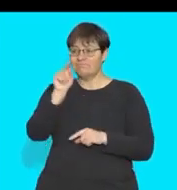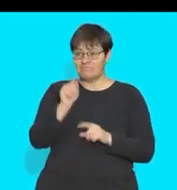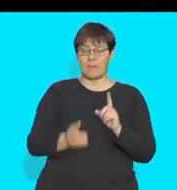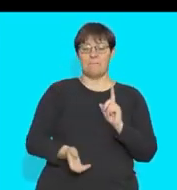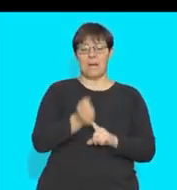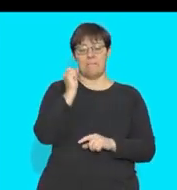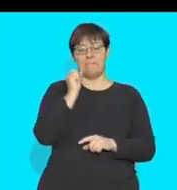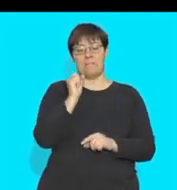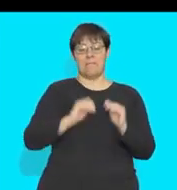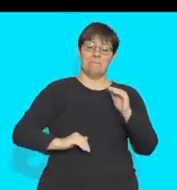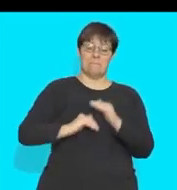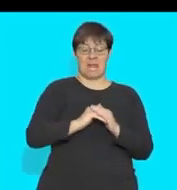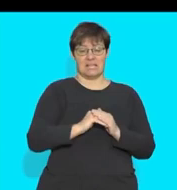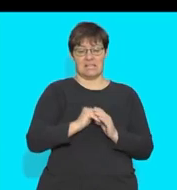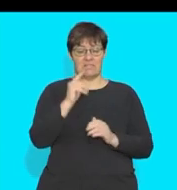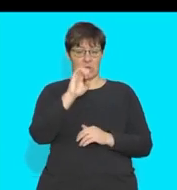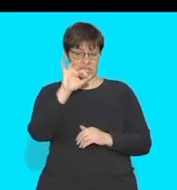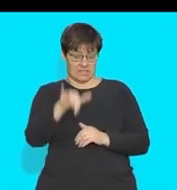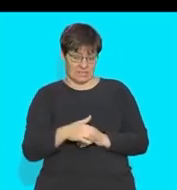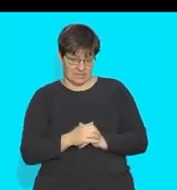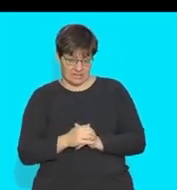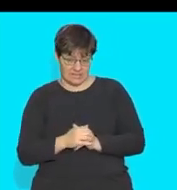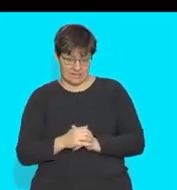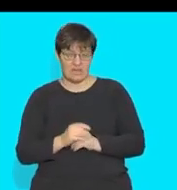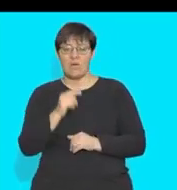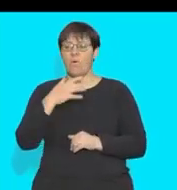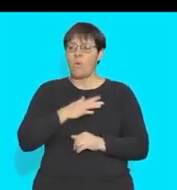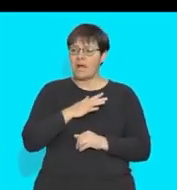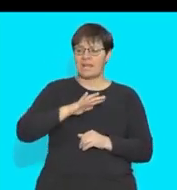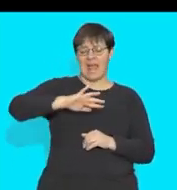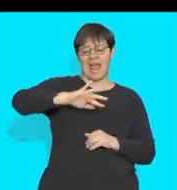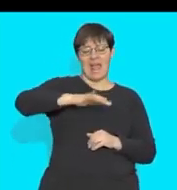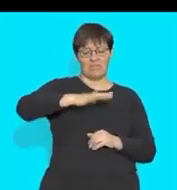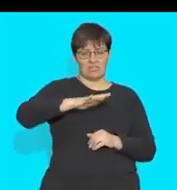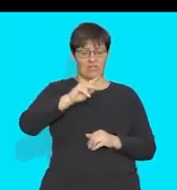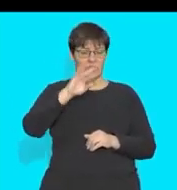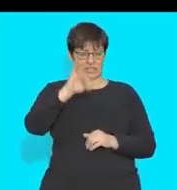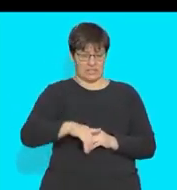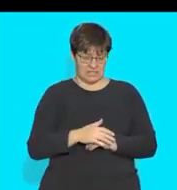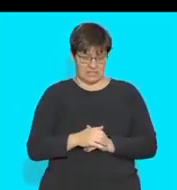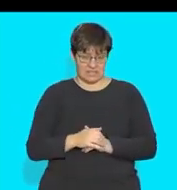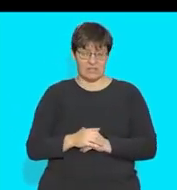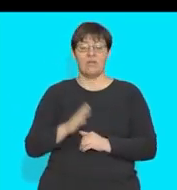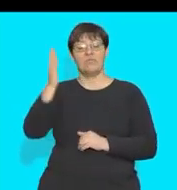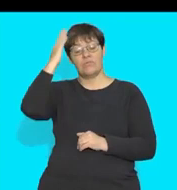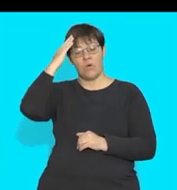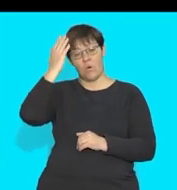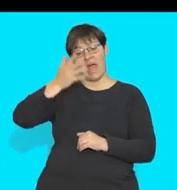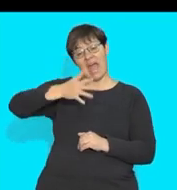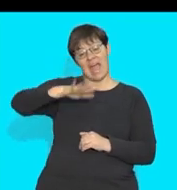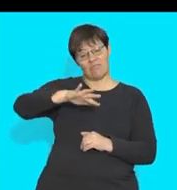velocity. Now they want the sloth's average velocity, and we remember that average